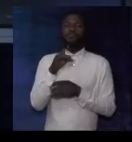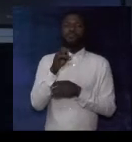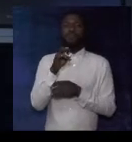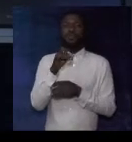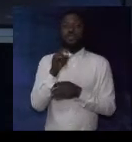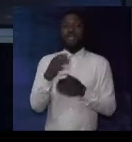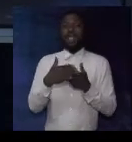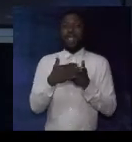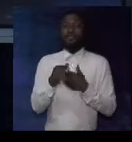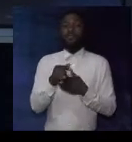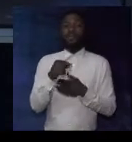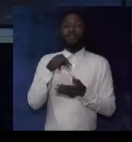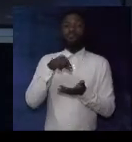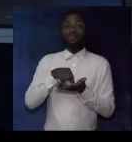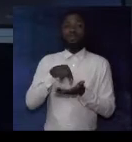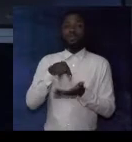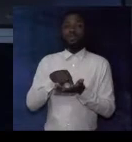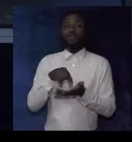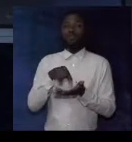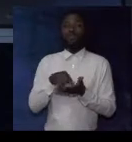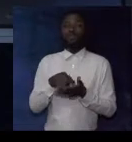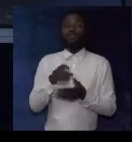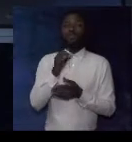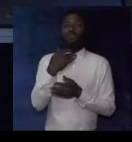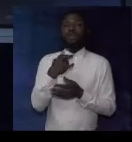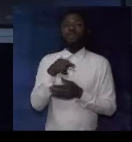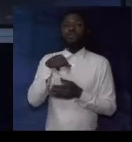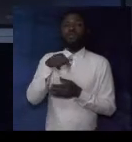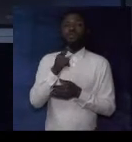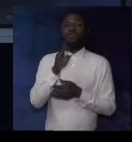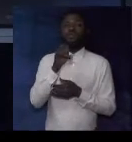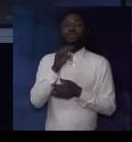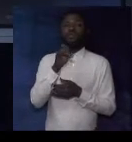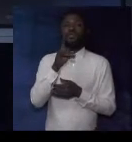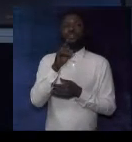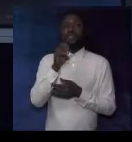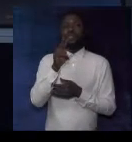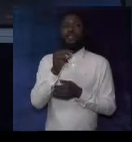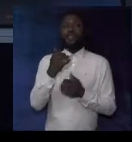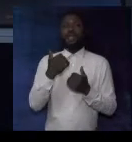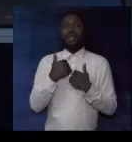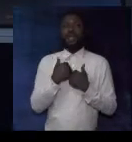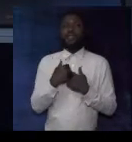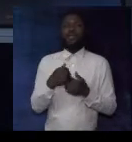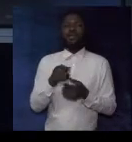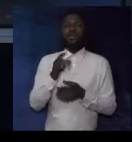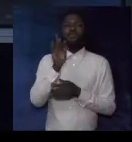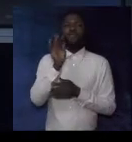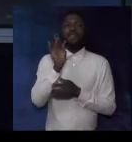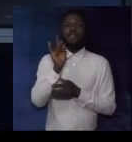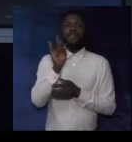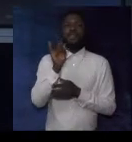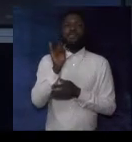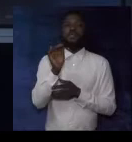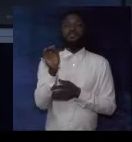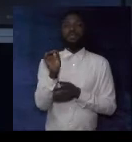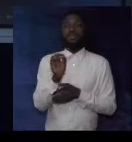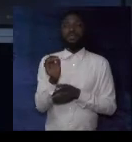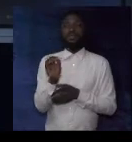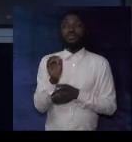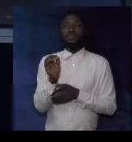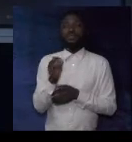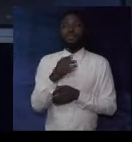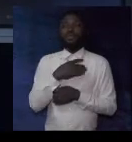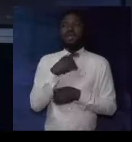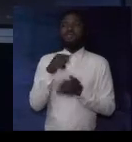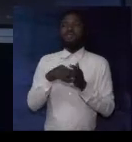quadrillion. So after the quadrillion, what do you have? You have the quintillion. The quintillion has, 1 quintillion